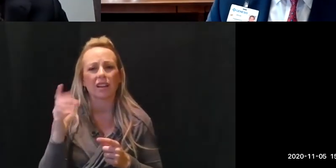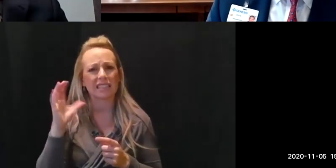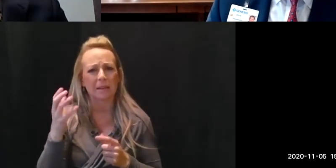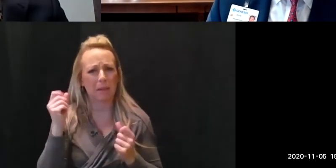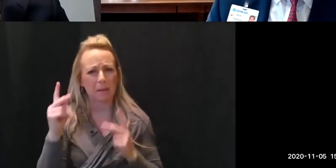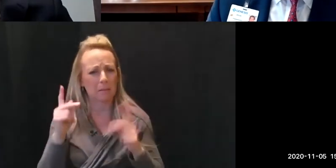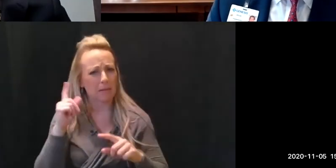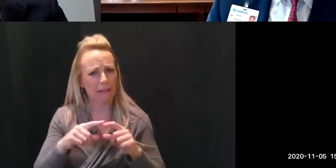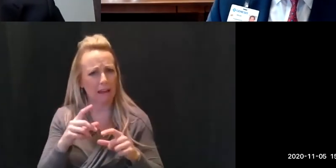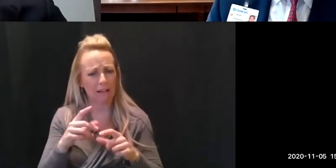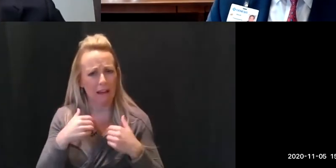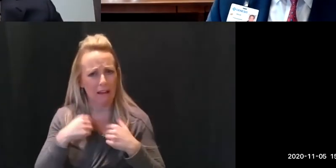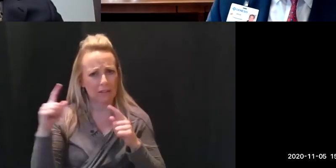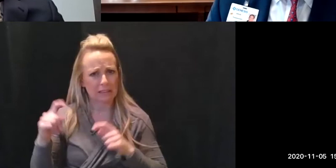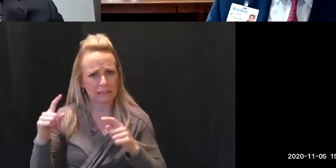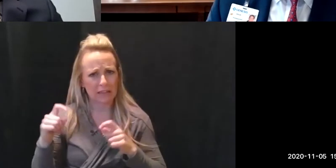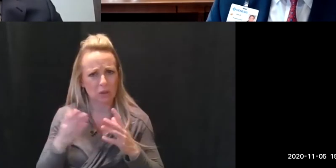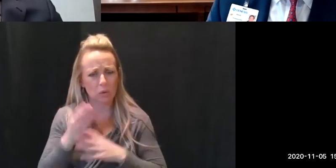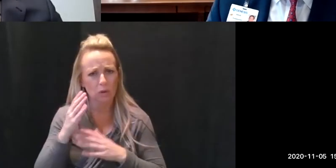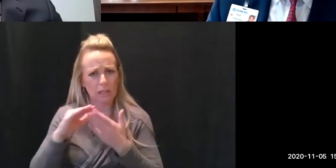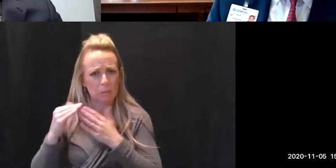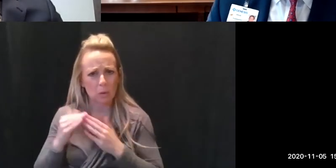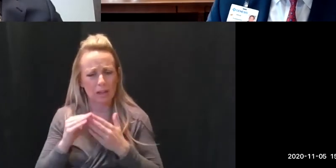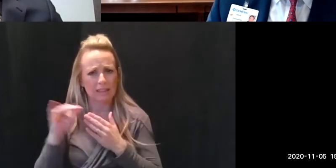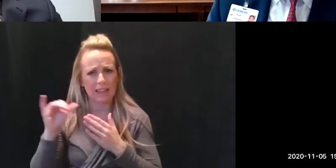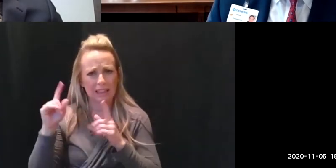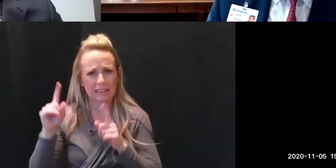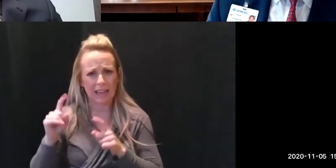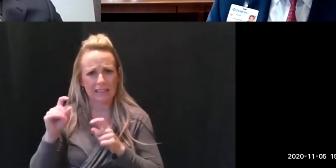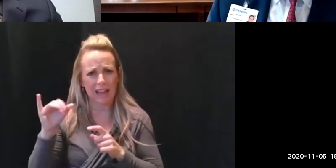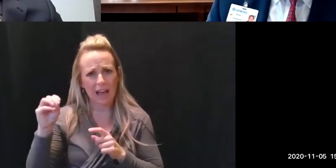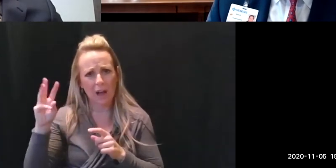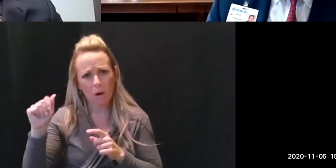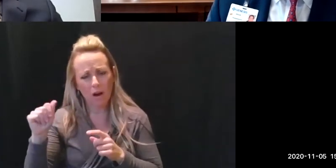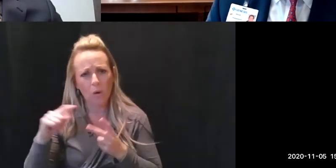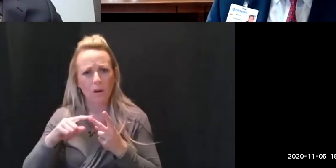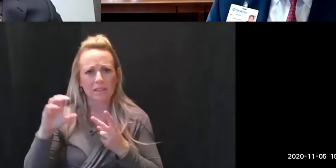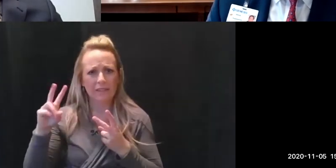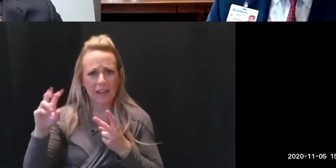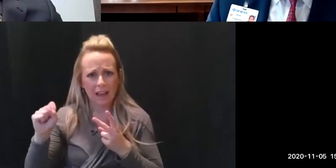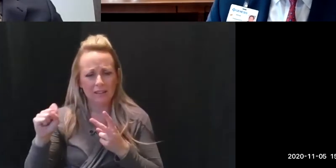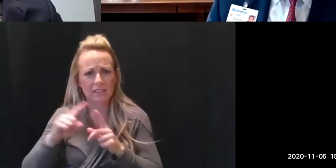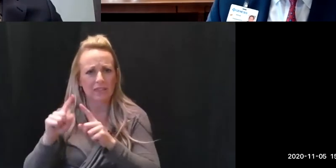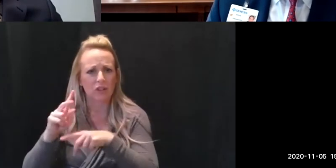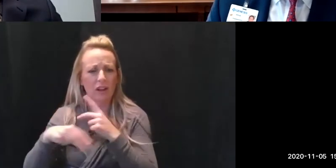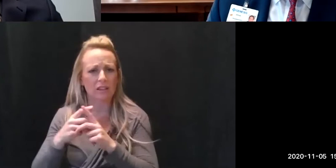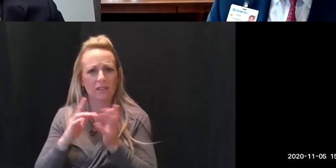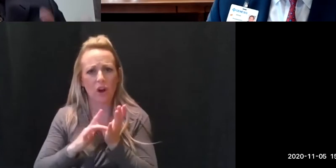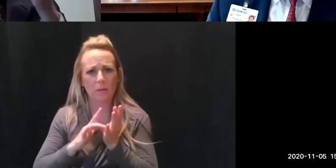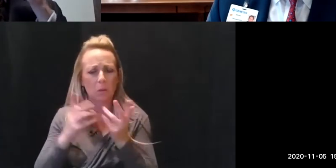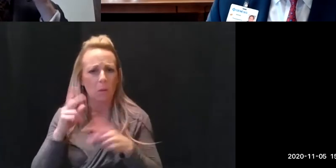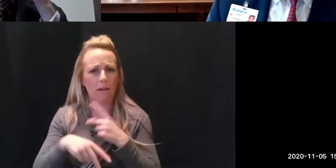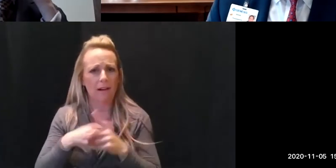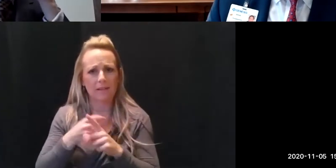through the community, either Test Iowa or other clinics such as, or CVS types of pharmacies. What impact has this had